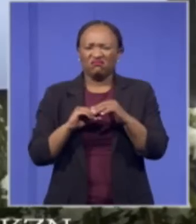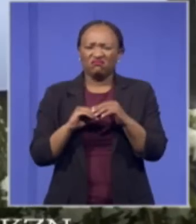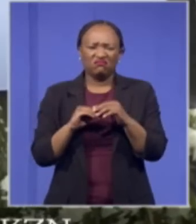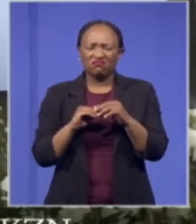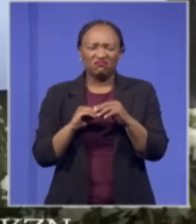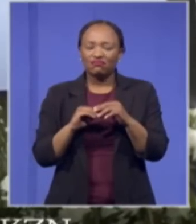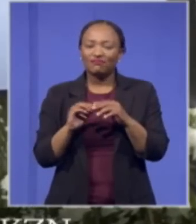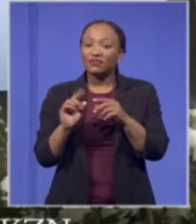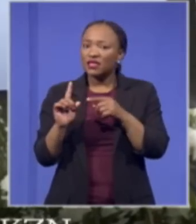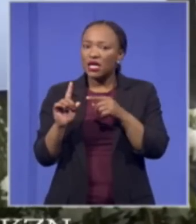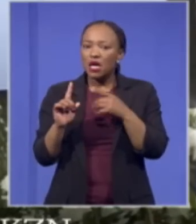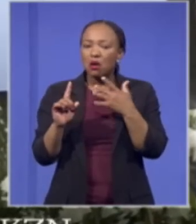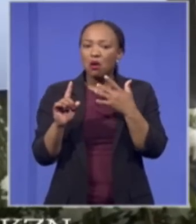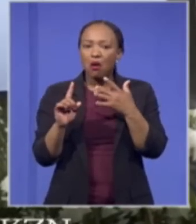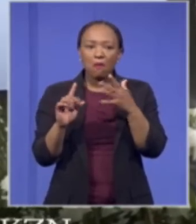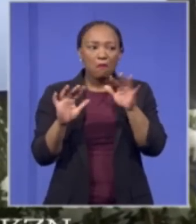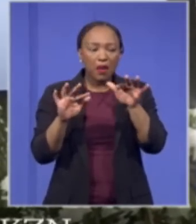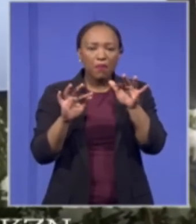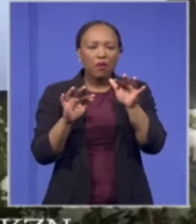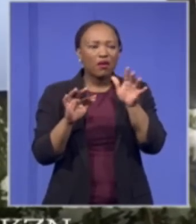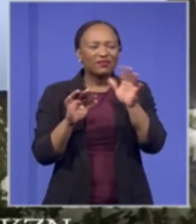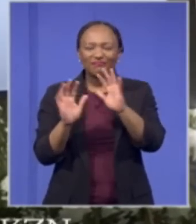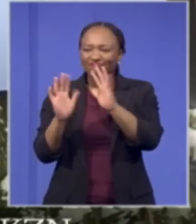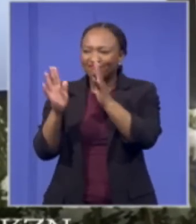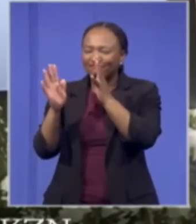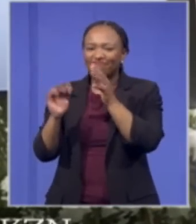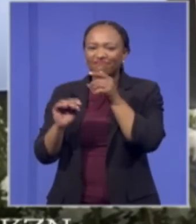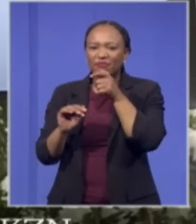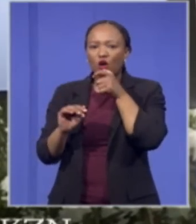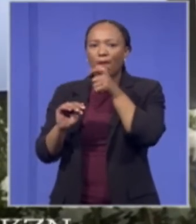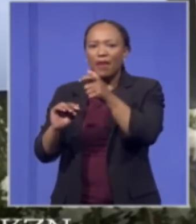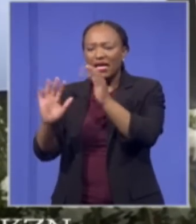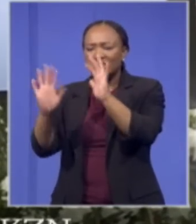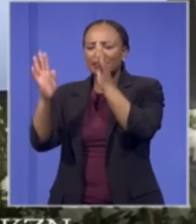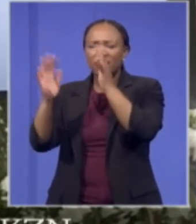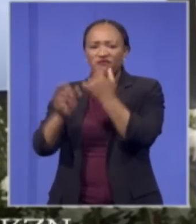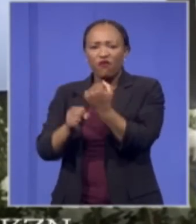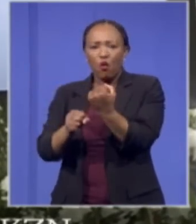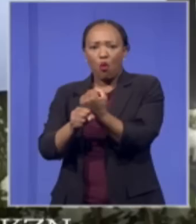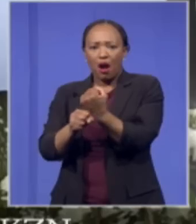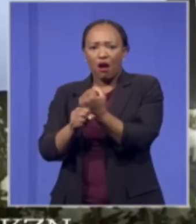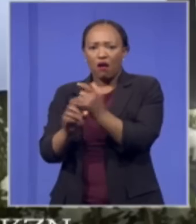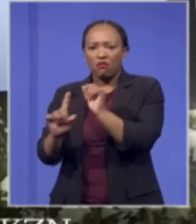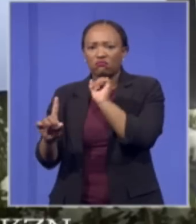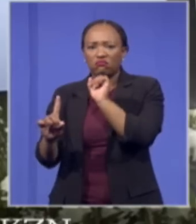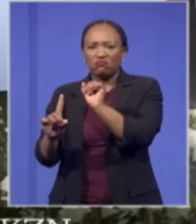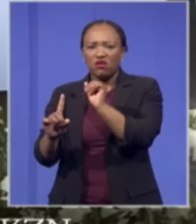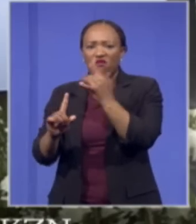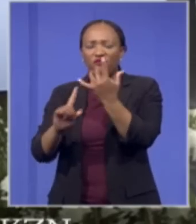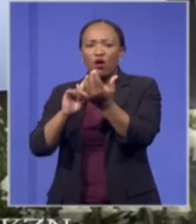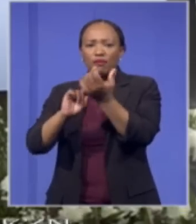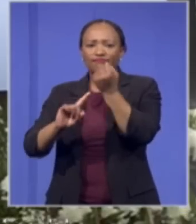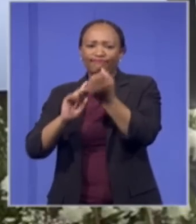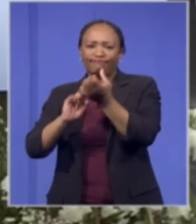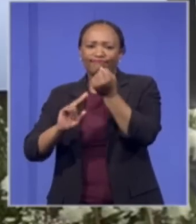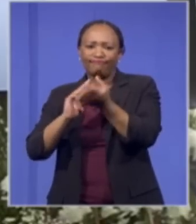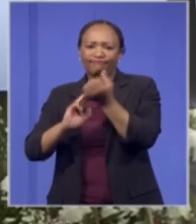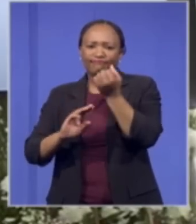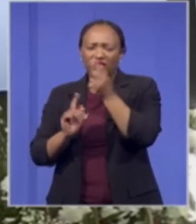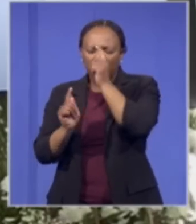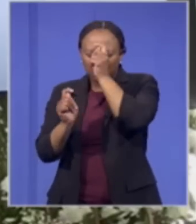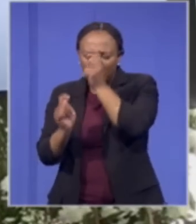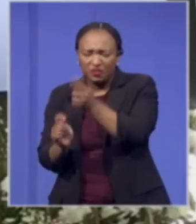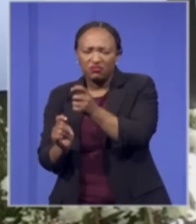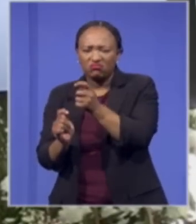seek accolades for his work and achievement to be